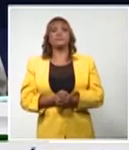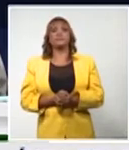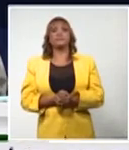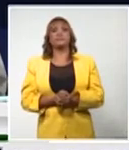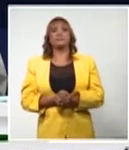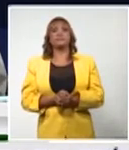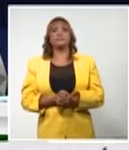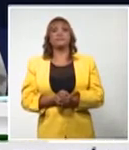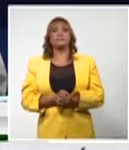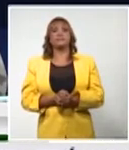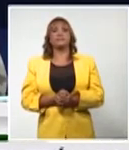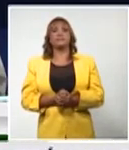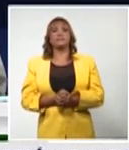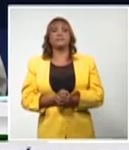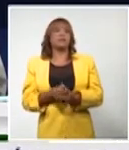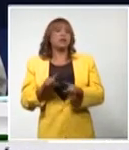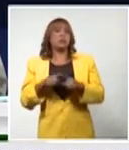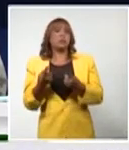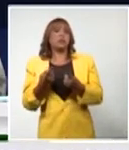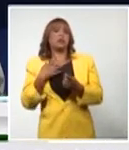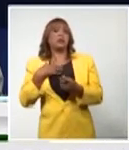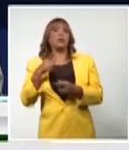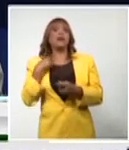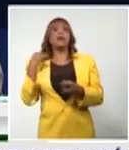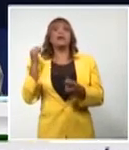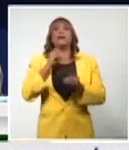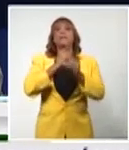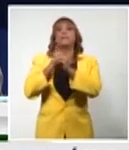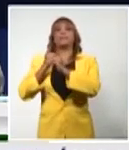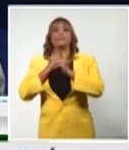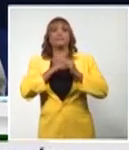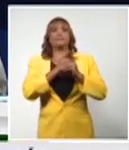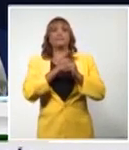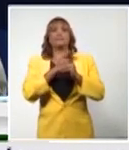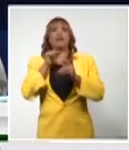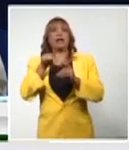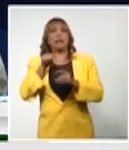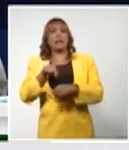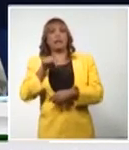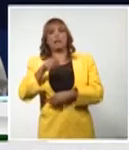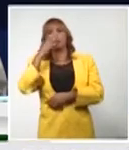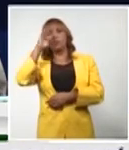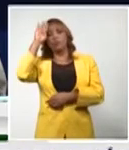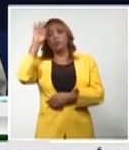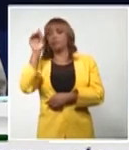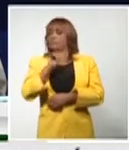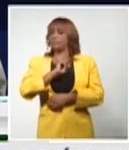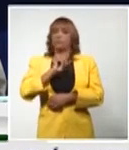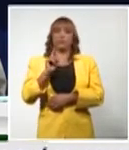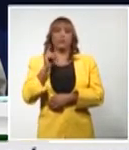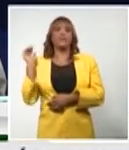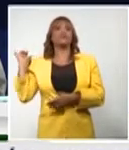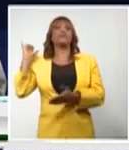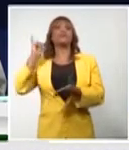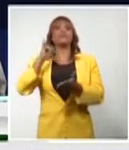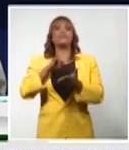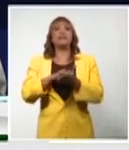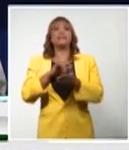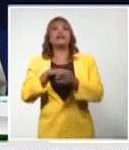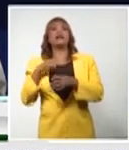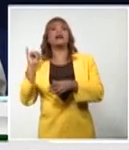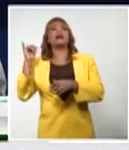virus in the country. These 6 cases take the total number of imported cases in Cuba